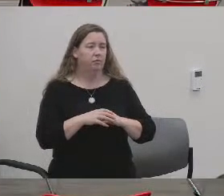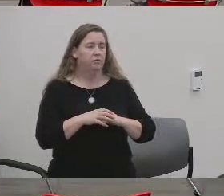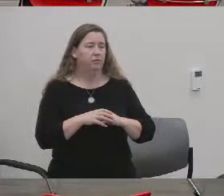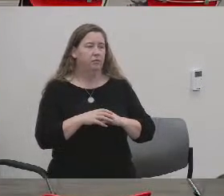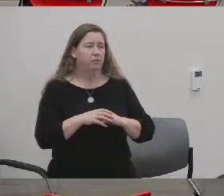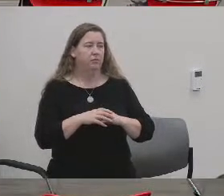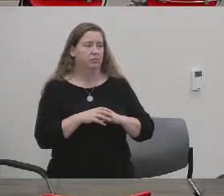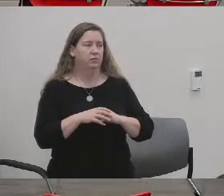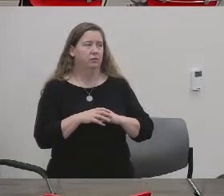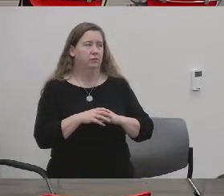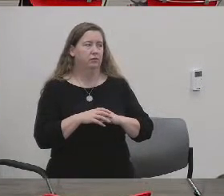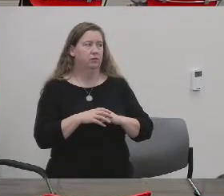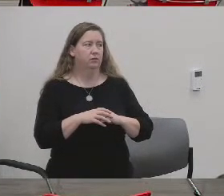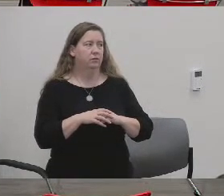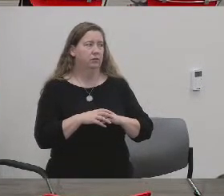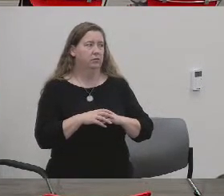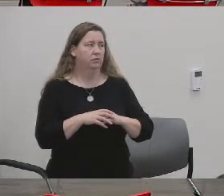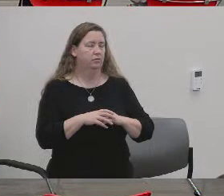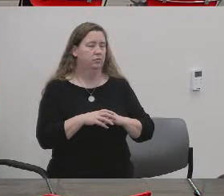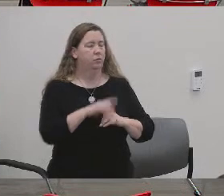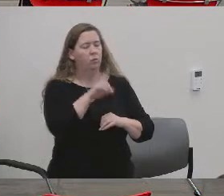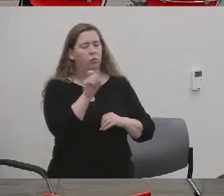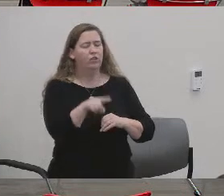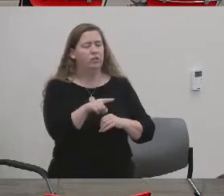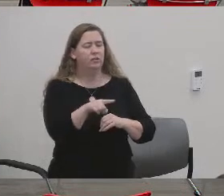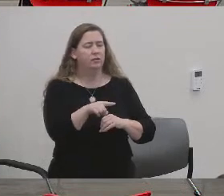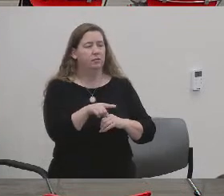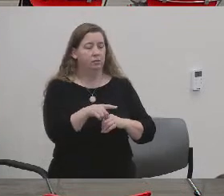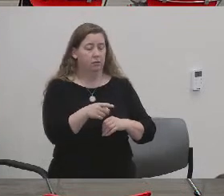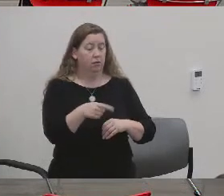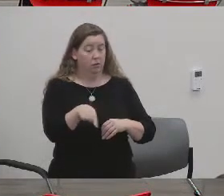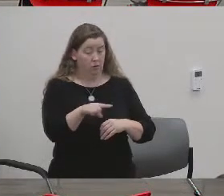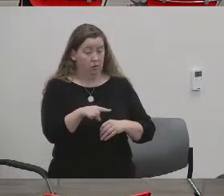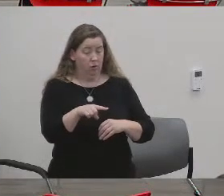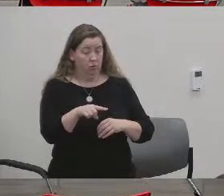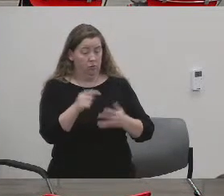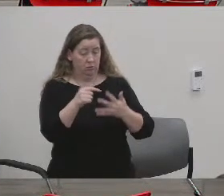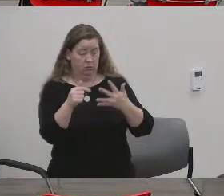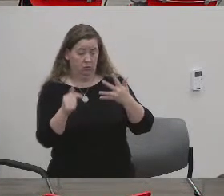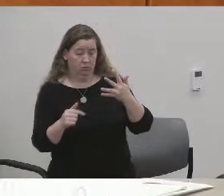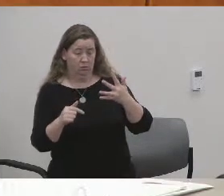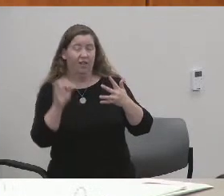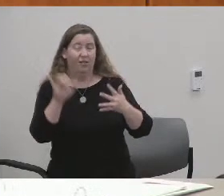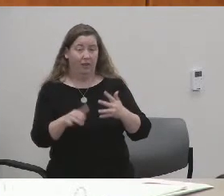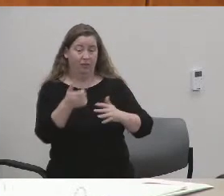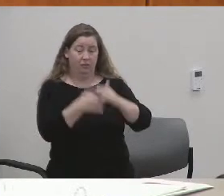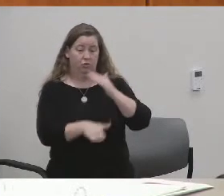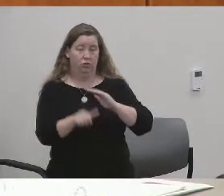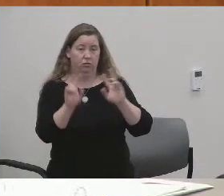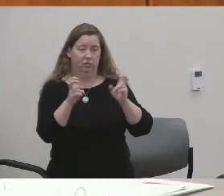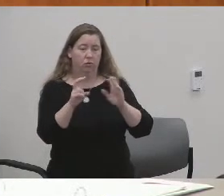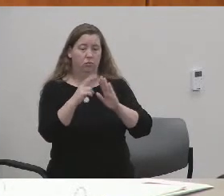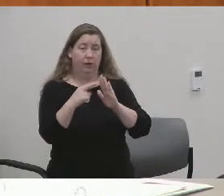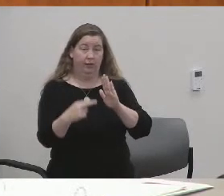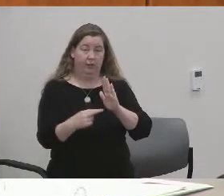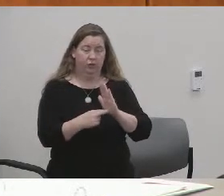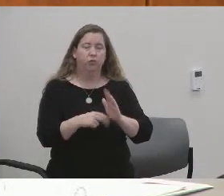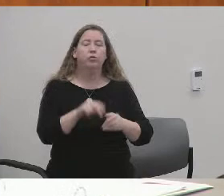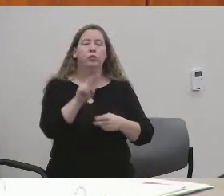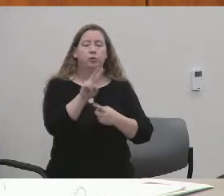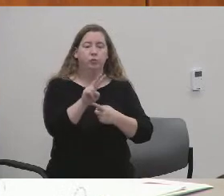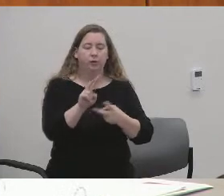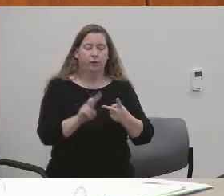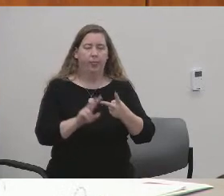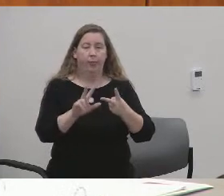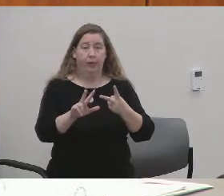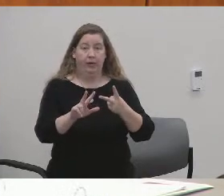Just discussion regarding these items? Just a question. So these are regulations? 2 and 3 are regulations, that is correct.